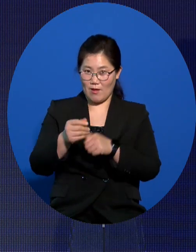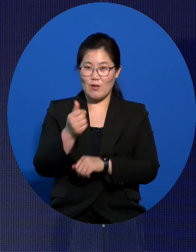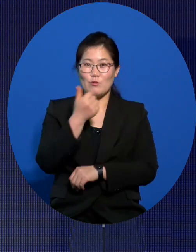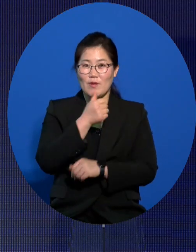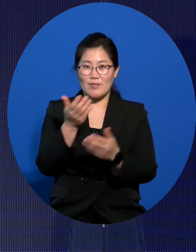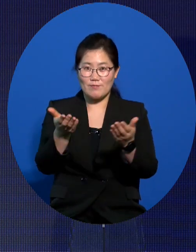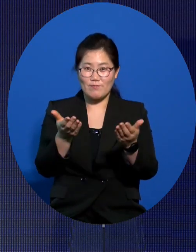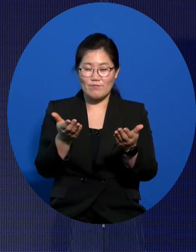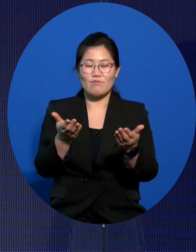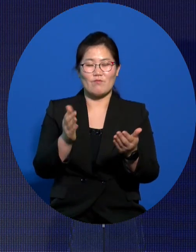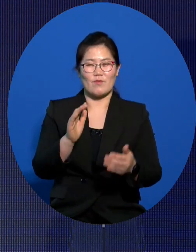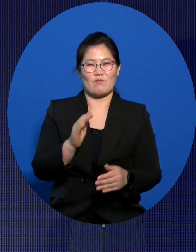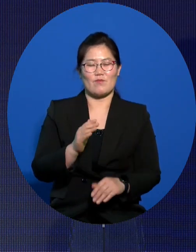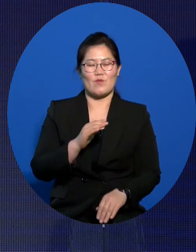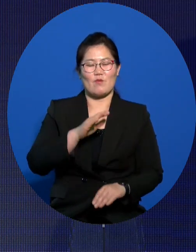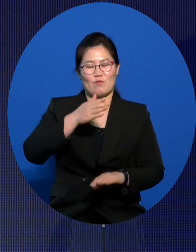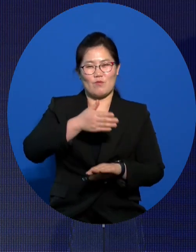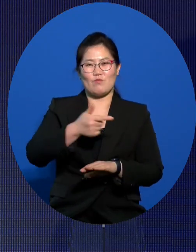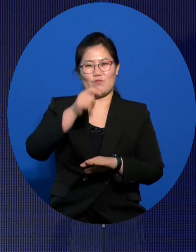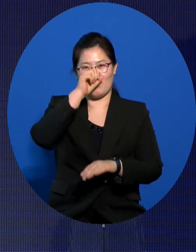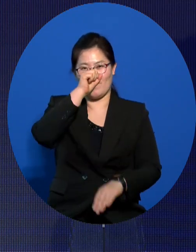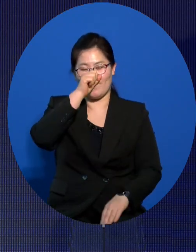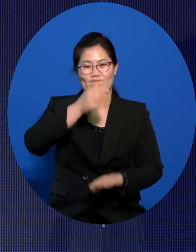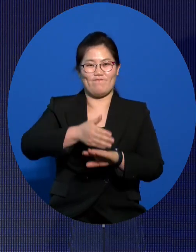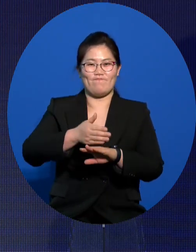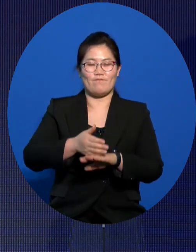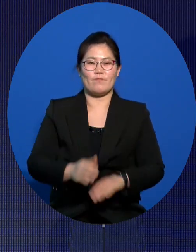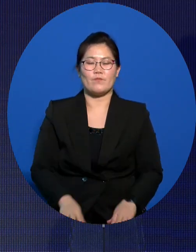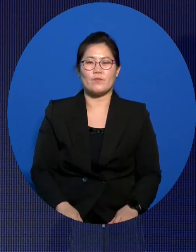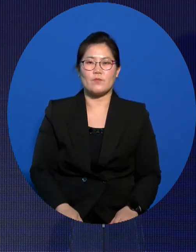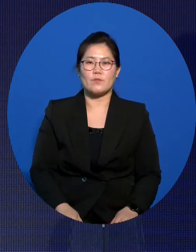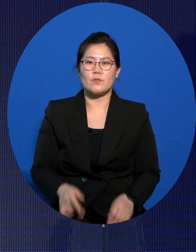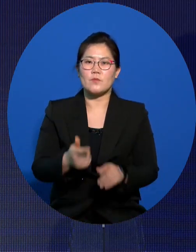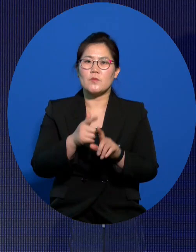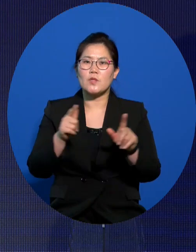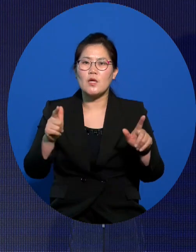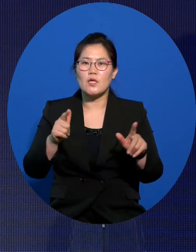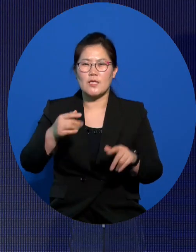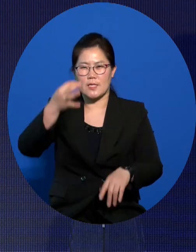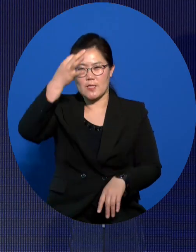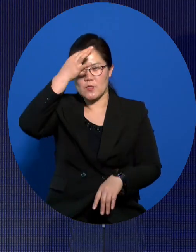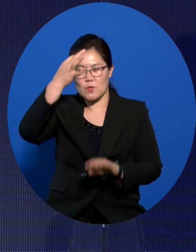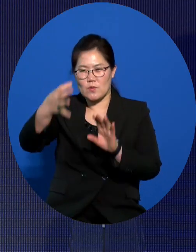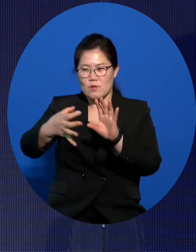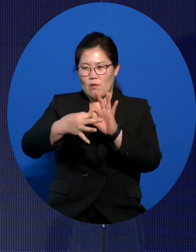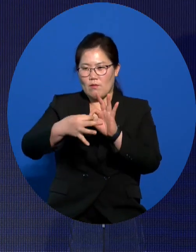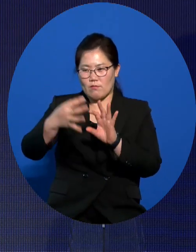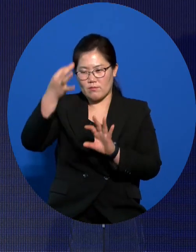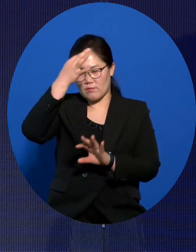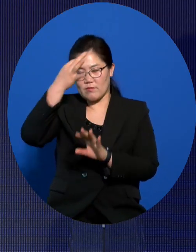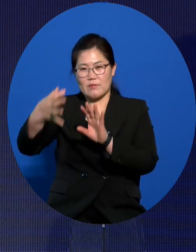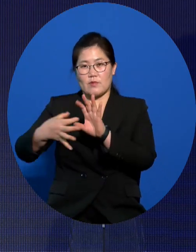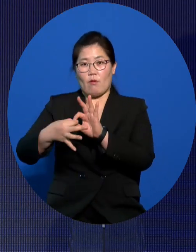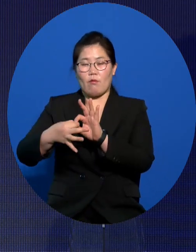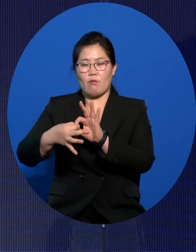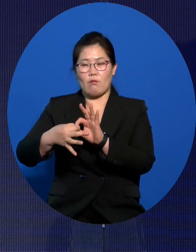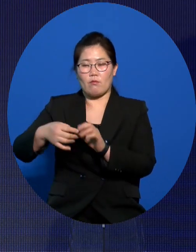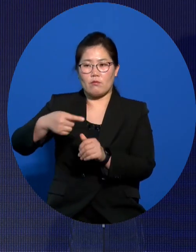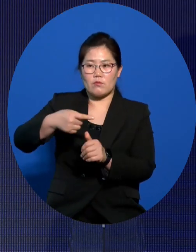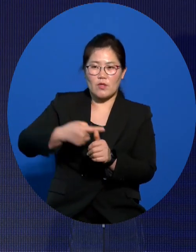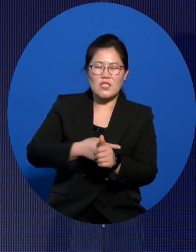including our company, we will be able to make